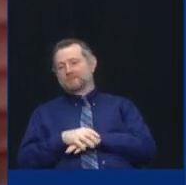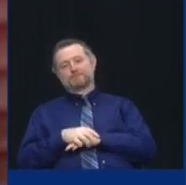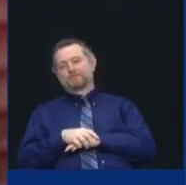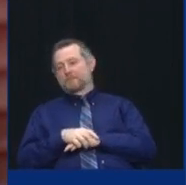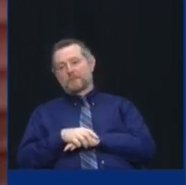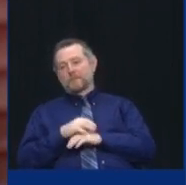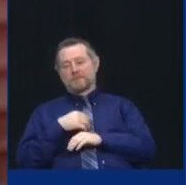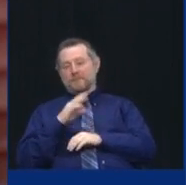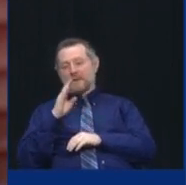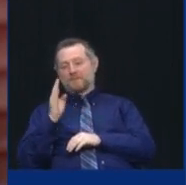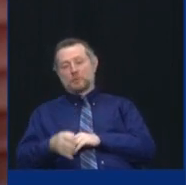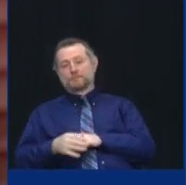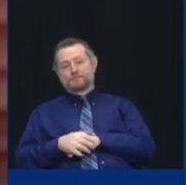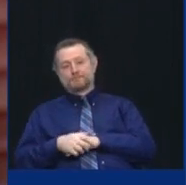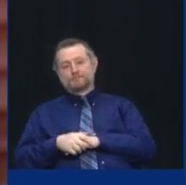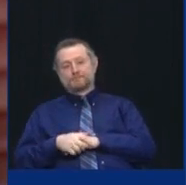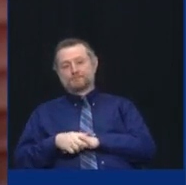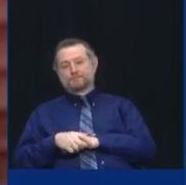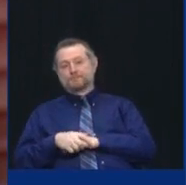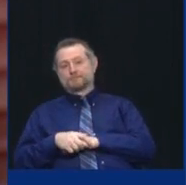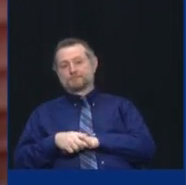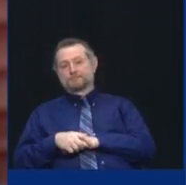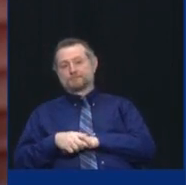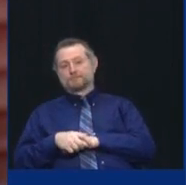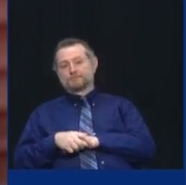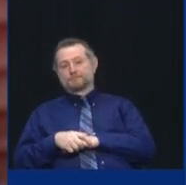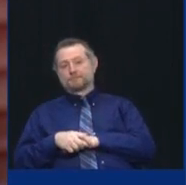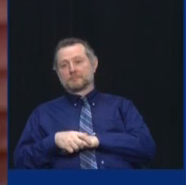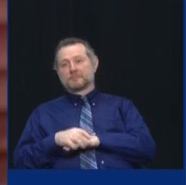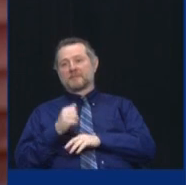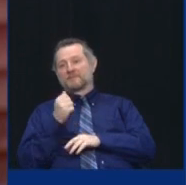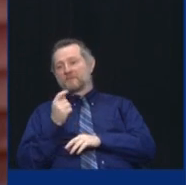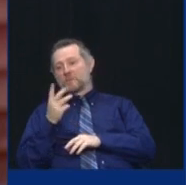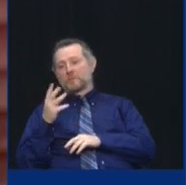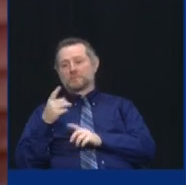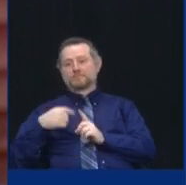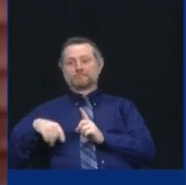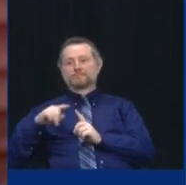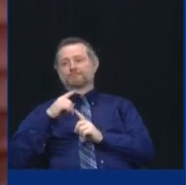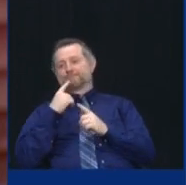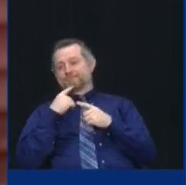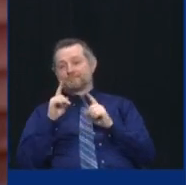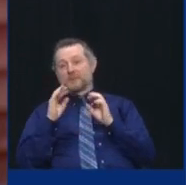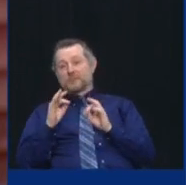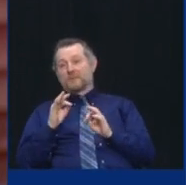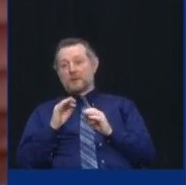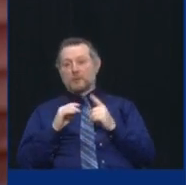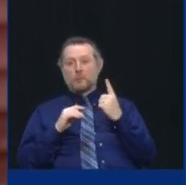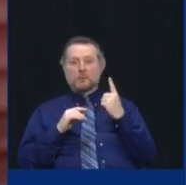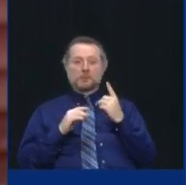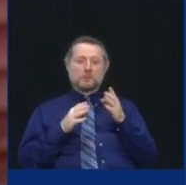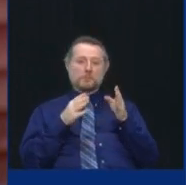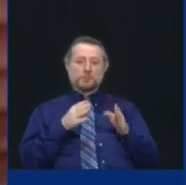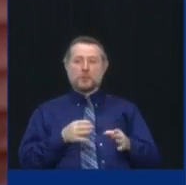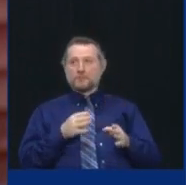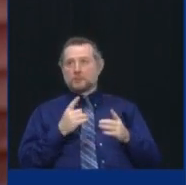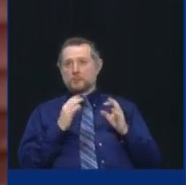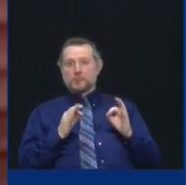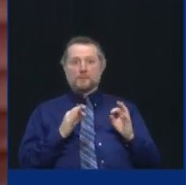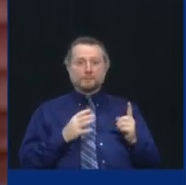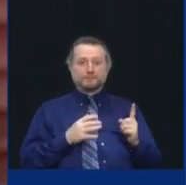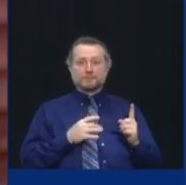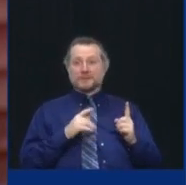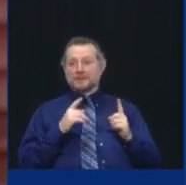Few of us have attained that goal. Only one person in